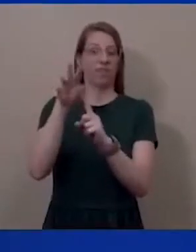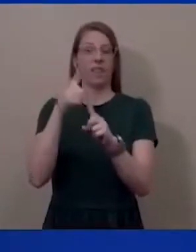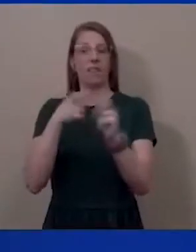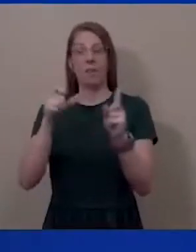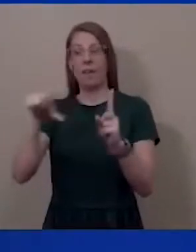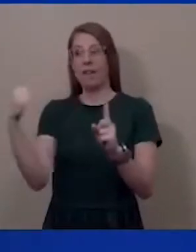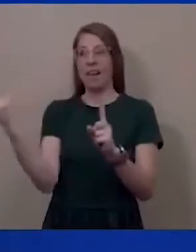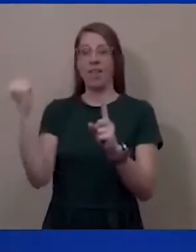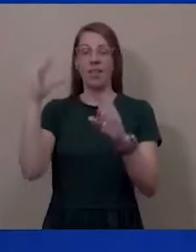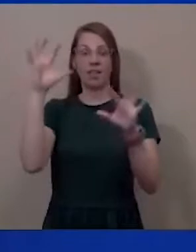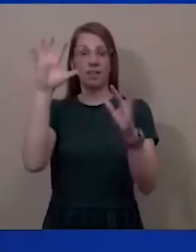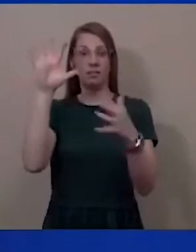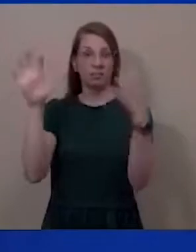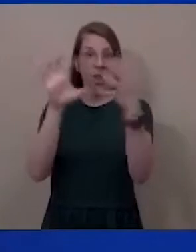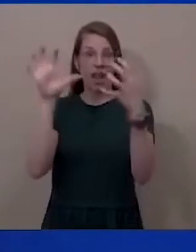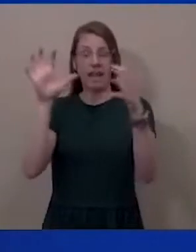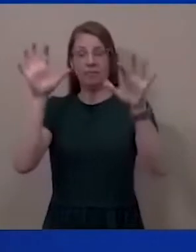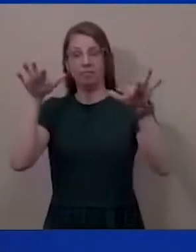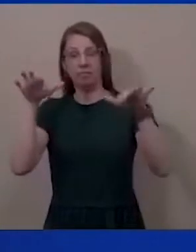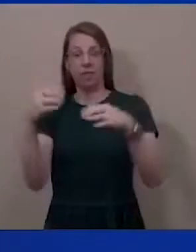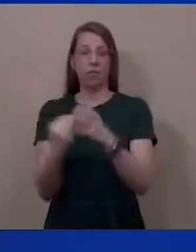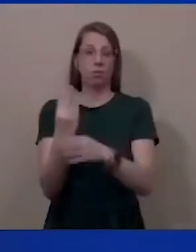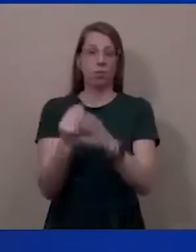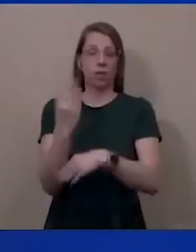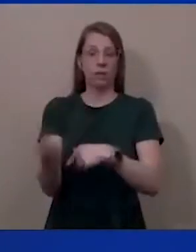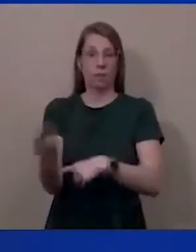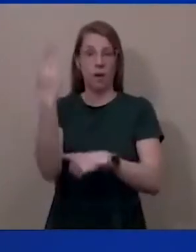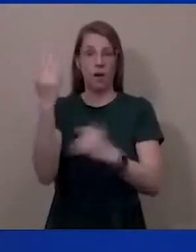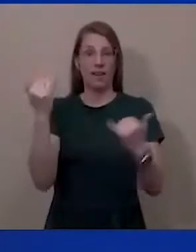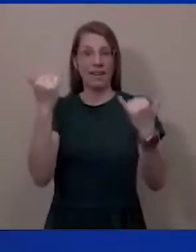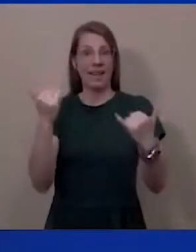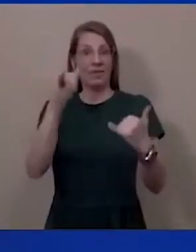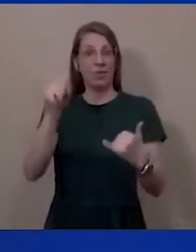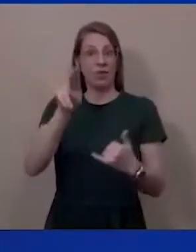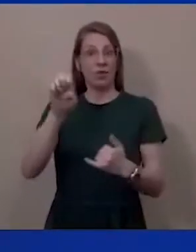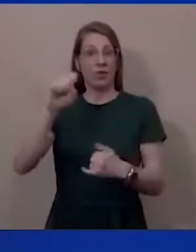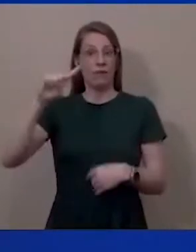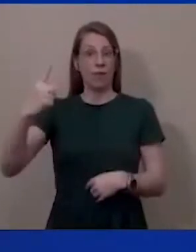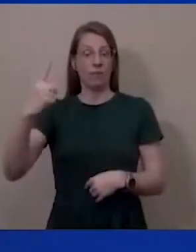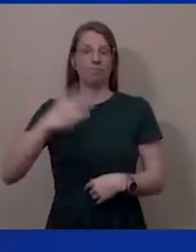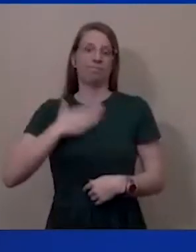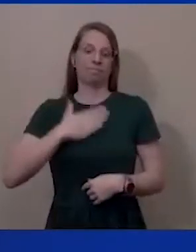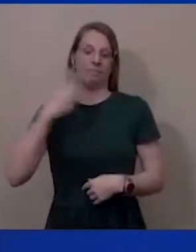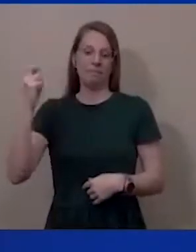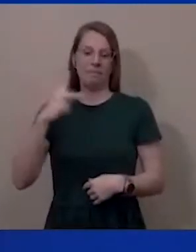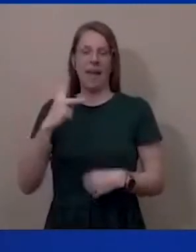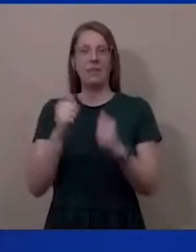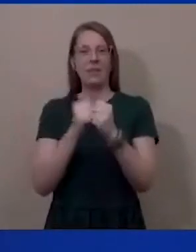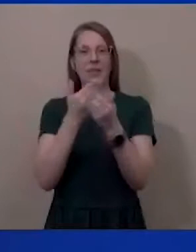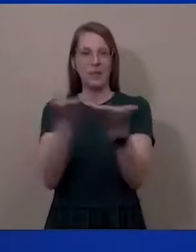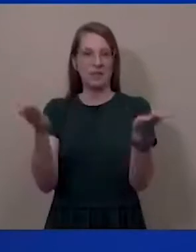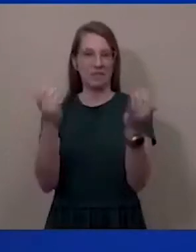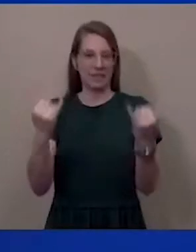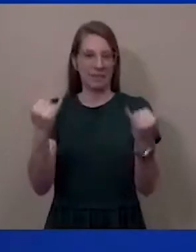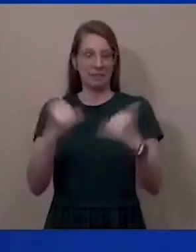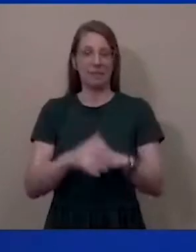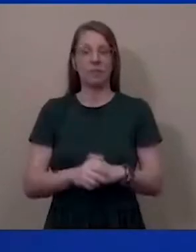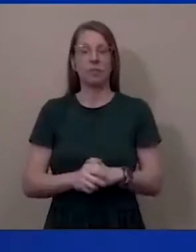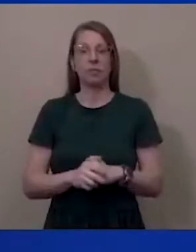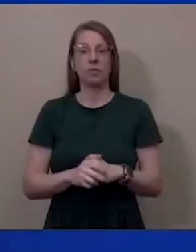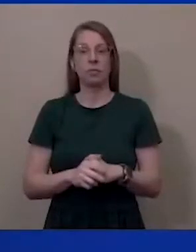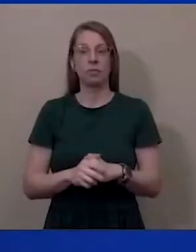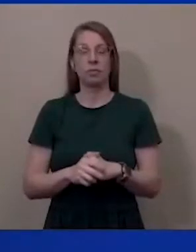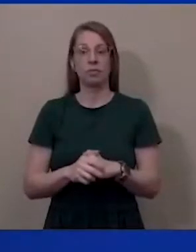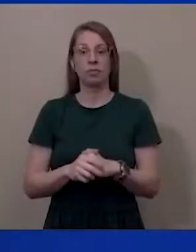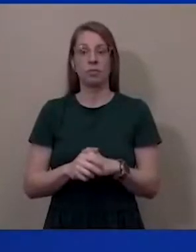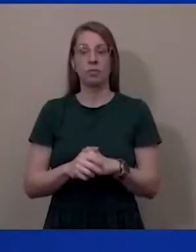cloudy, rainy spring morning here in now June the 1st, and delighted to be back with you today. We are in the middle of a